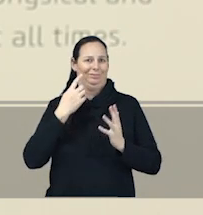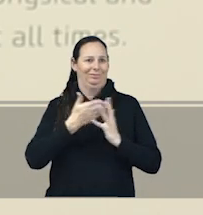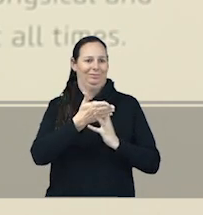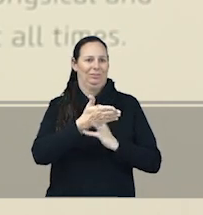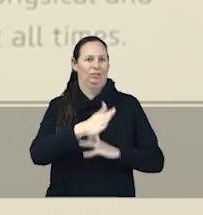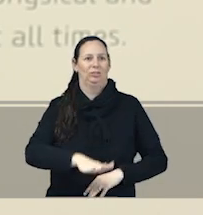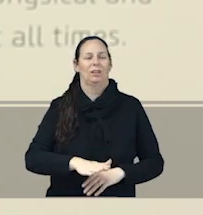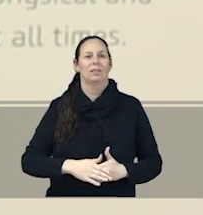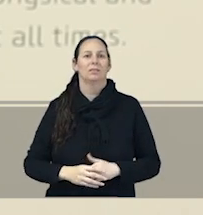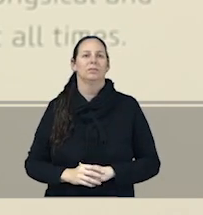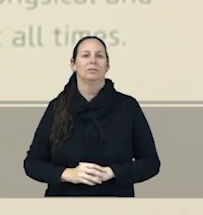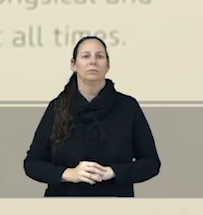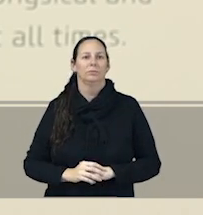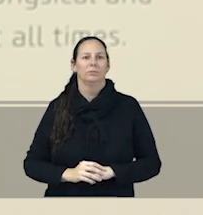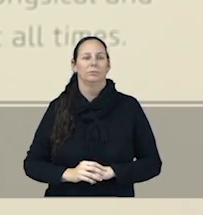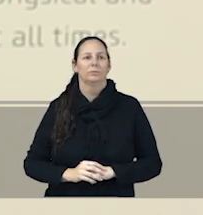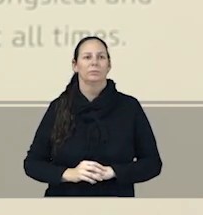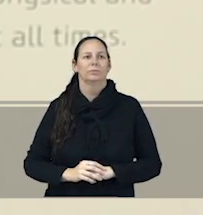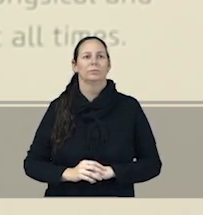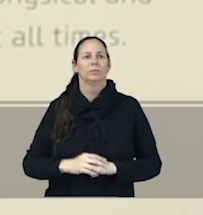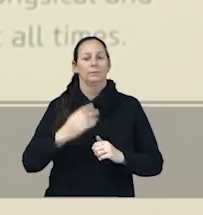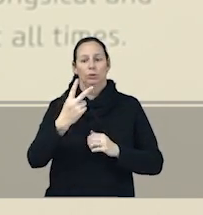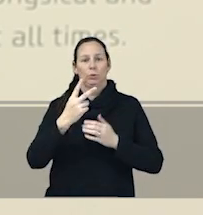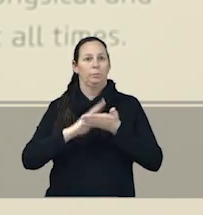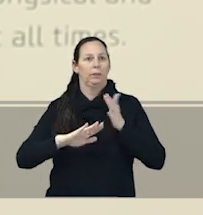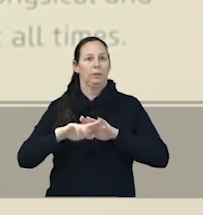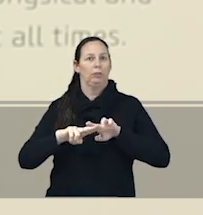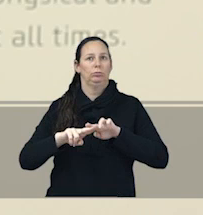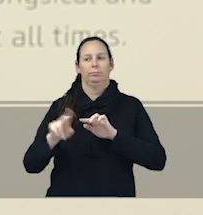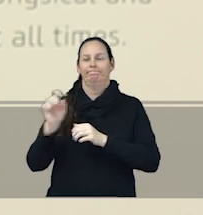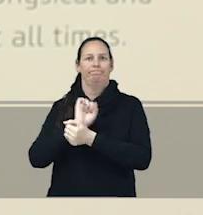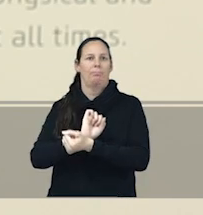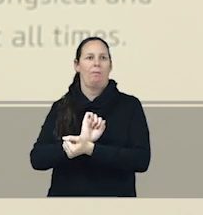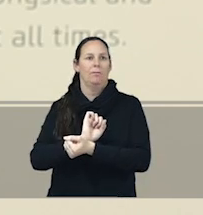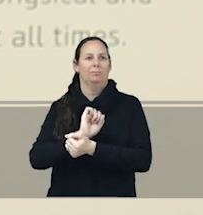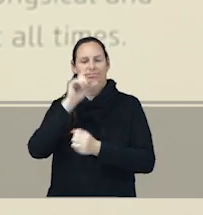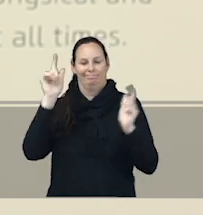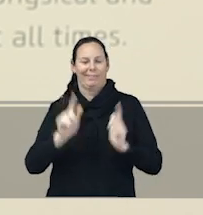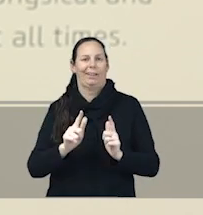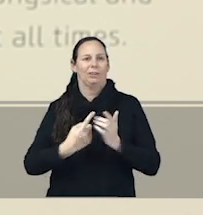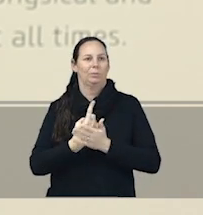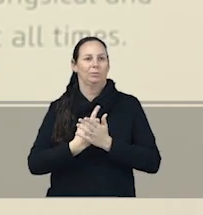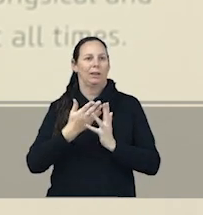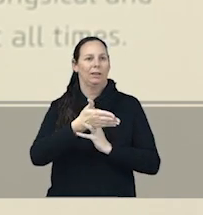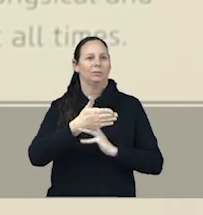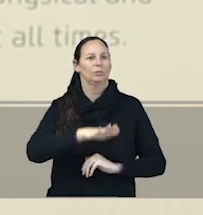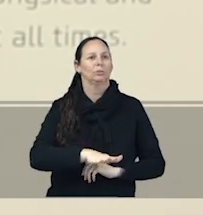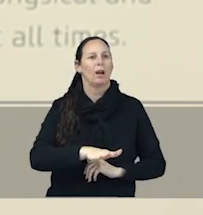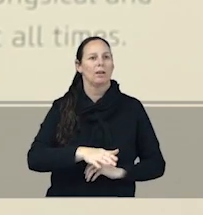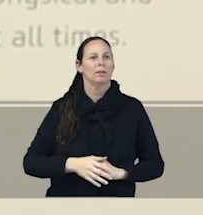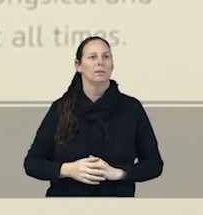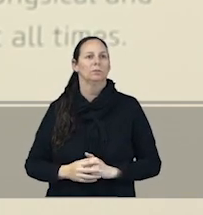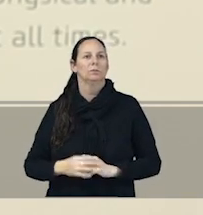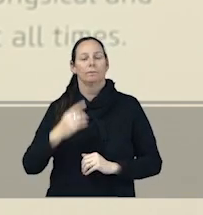to gain access to a child, the opportunity to become the capable guardian. And therefore mothers